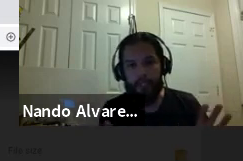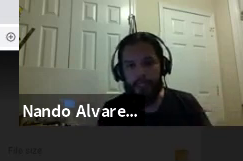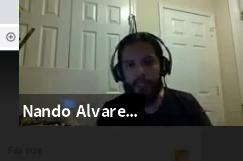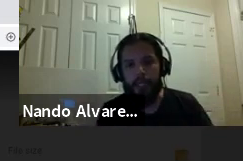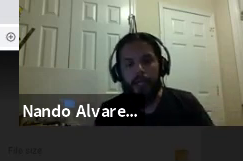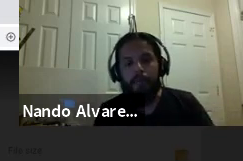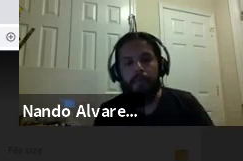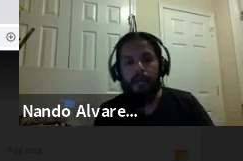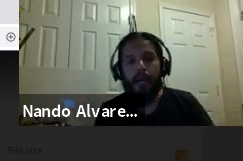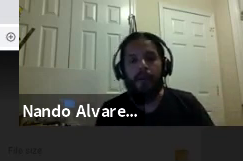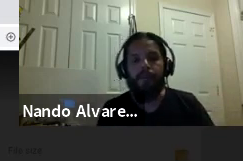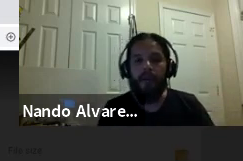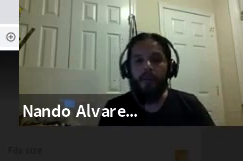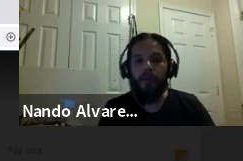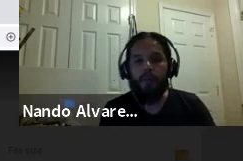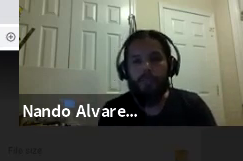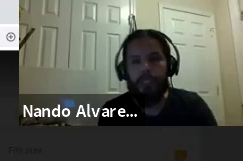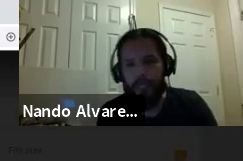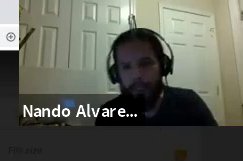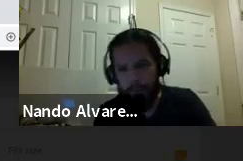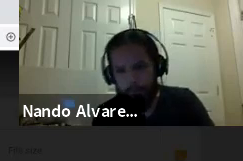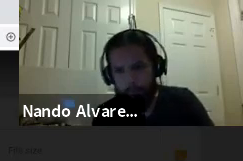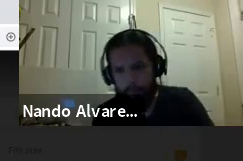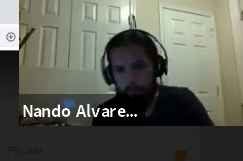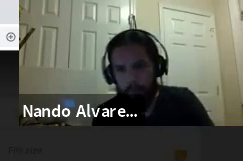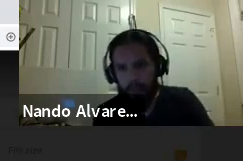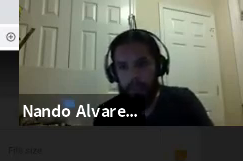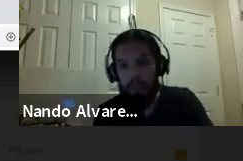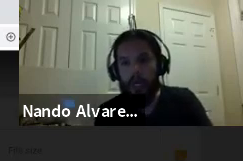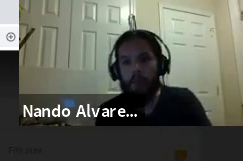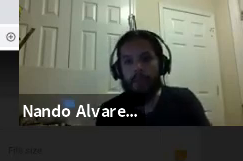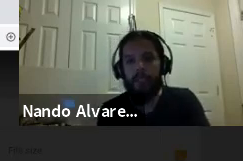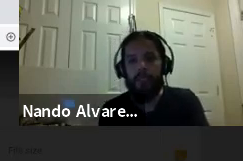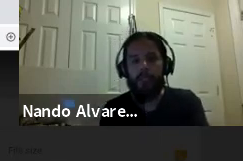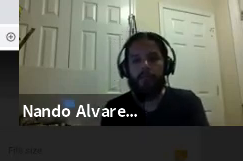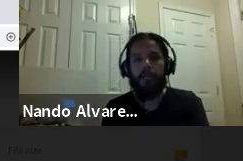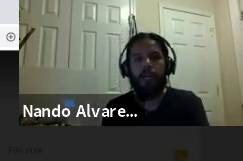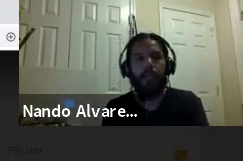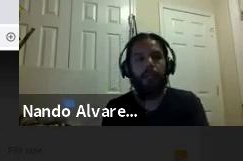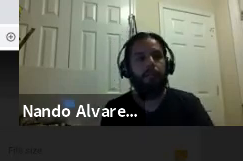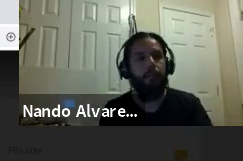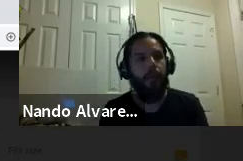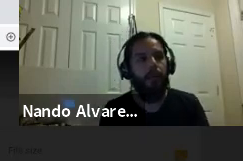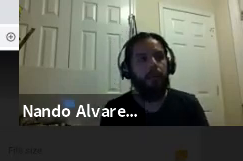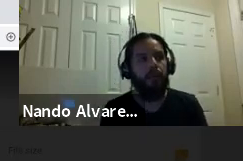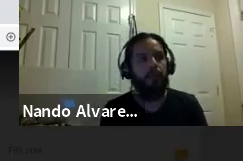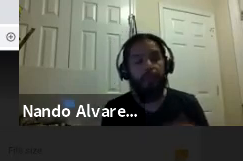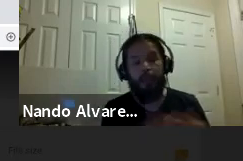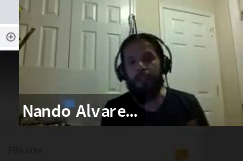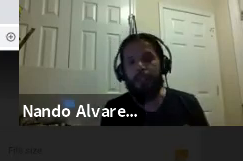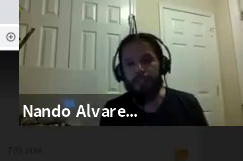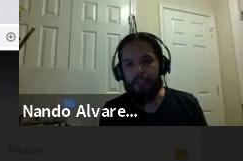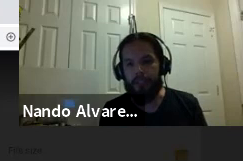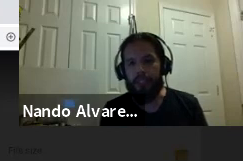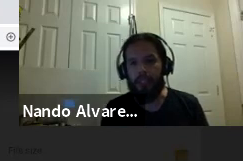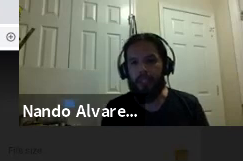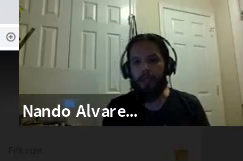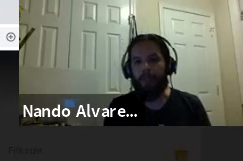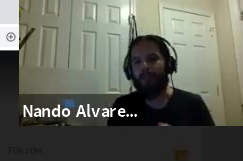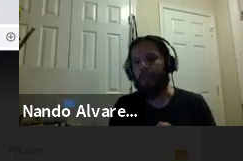it is. But I found this company that they build